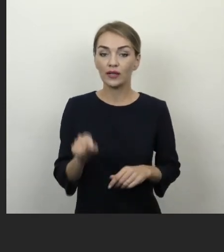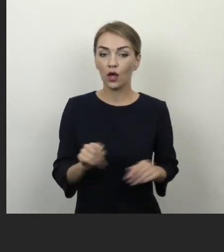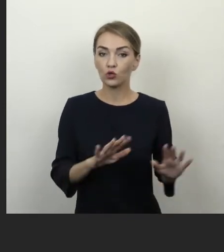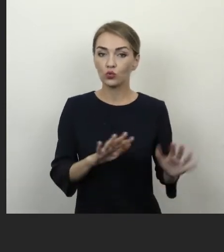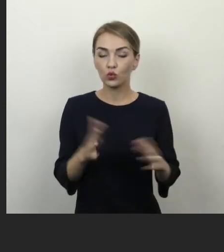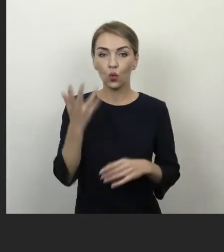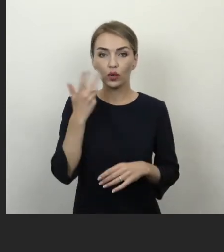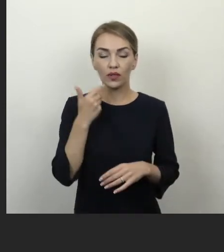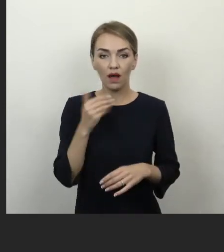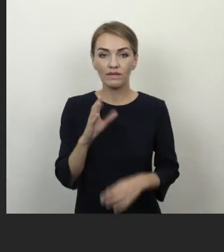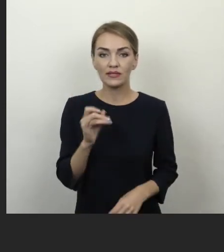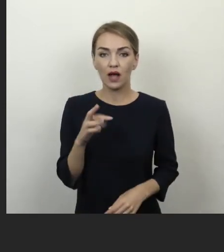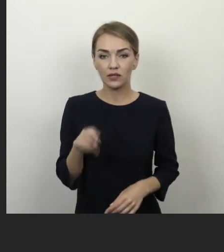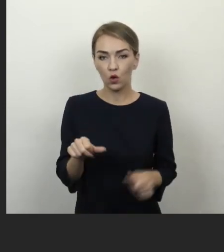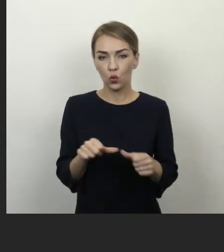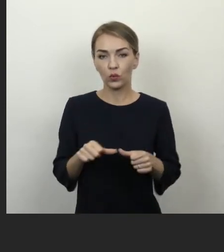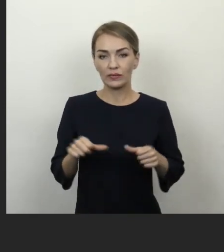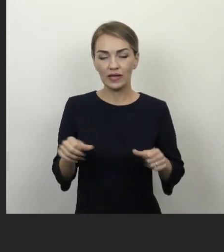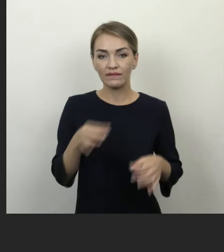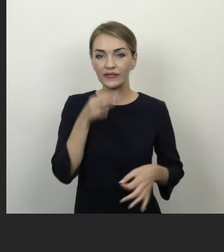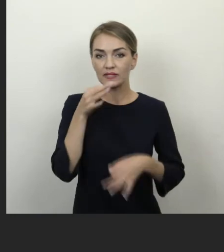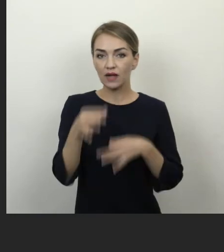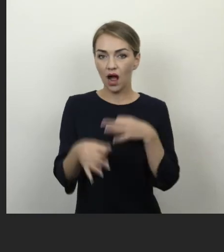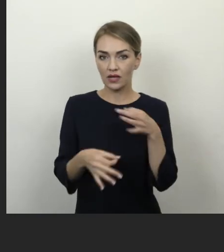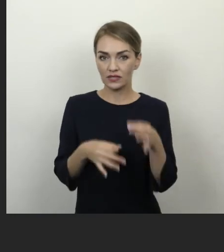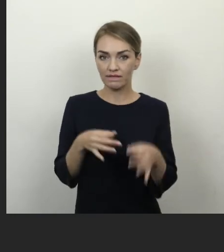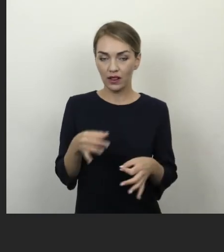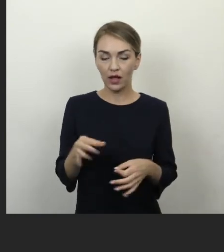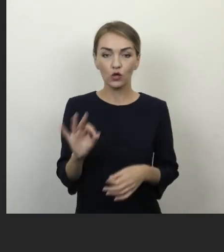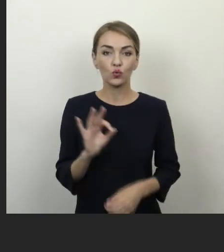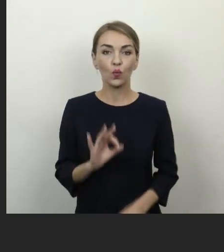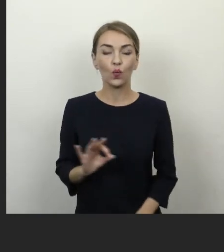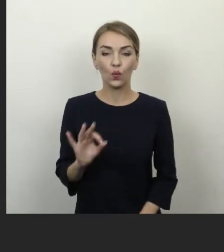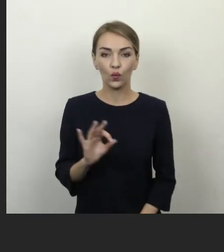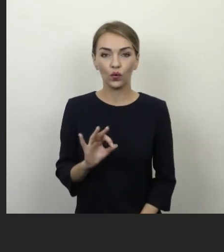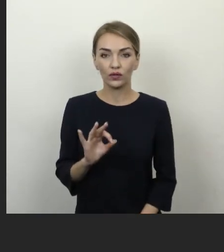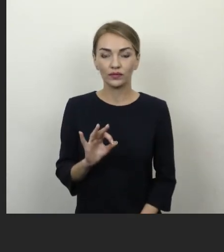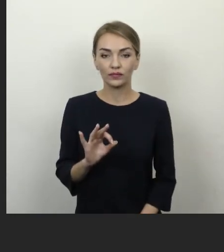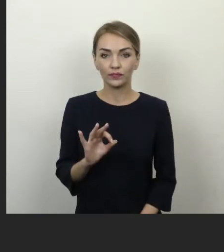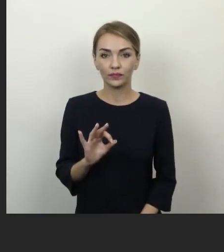and even those cases when the Venice Commission also spoke